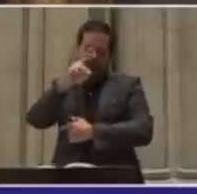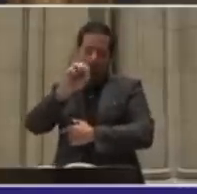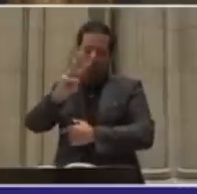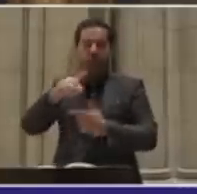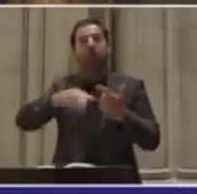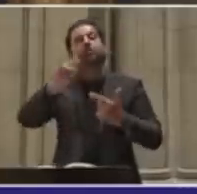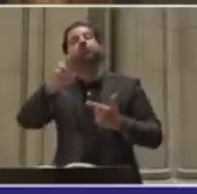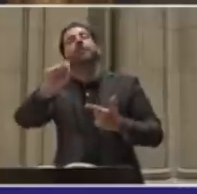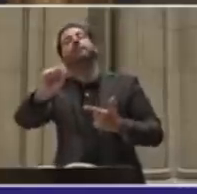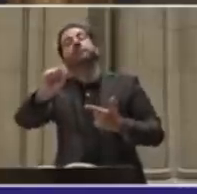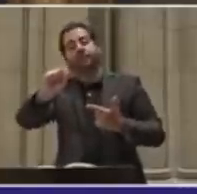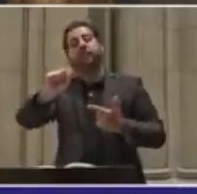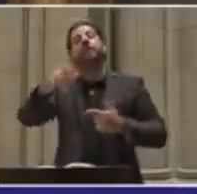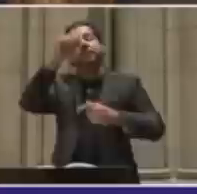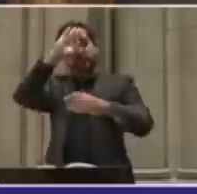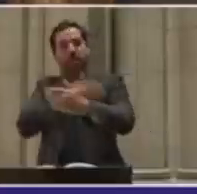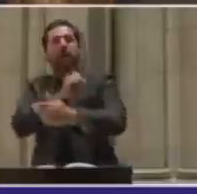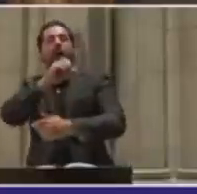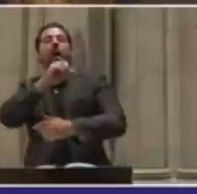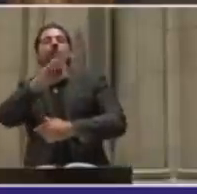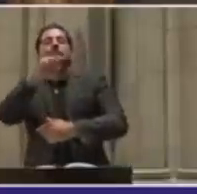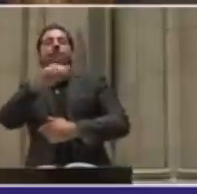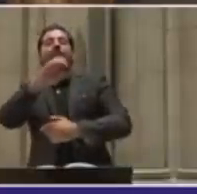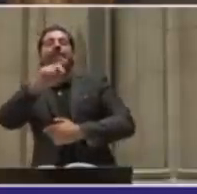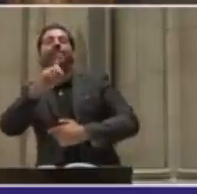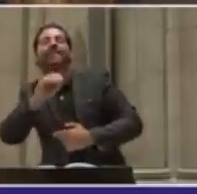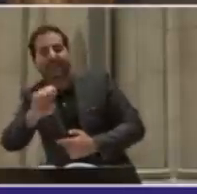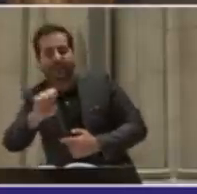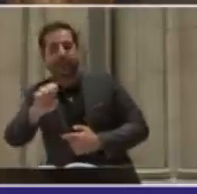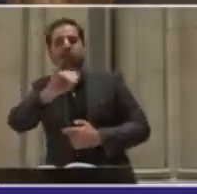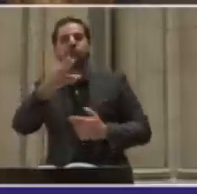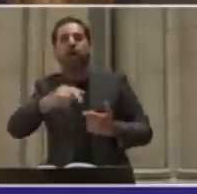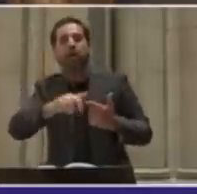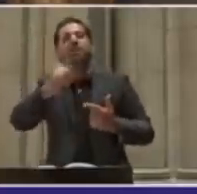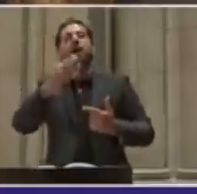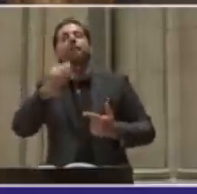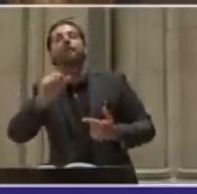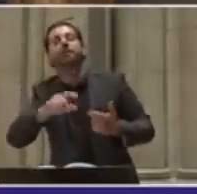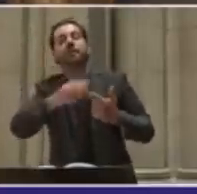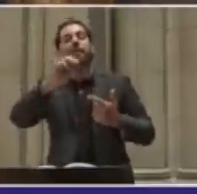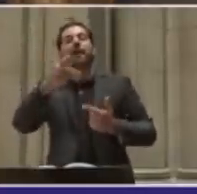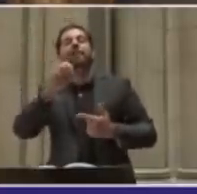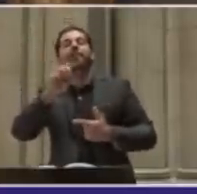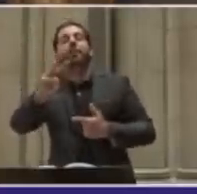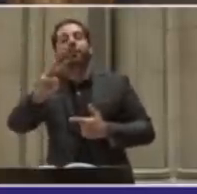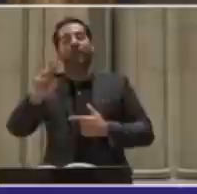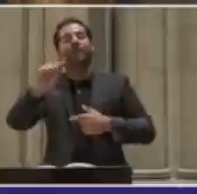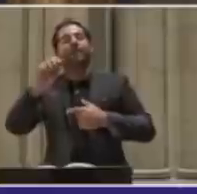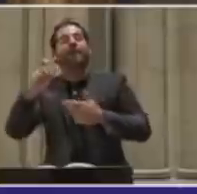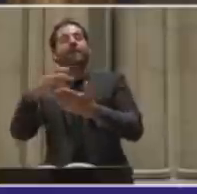James, son of Zebedee, and his brother John; Philip and Bartholomew; Thomas and Matthew the tax